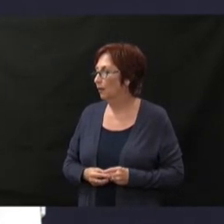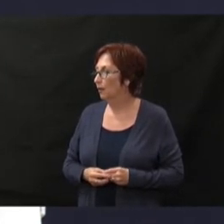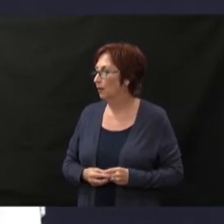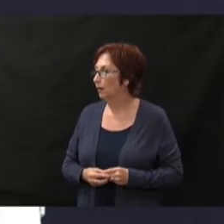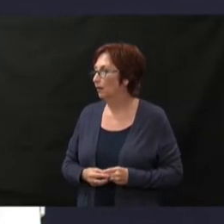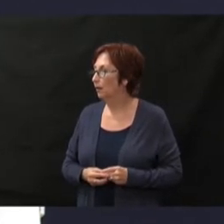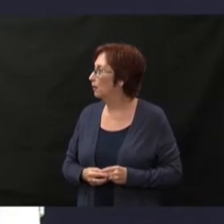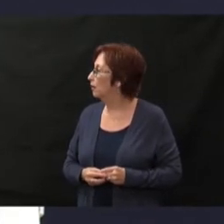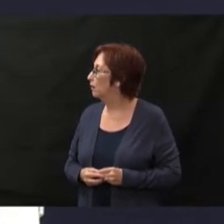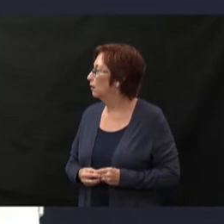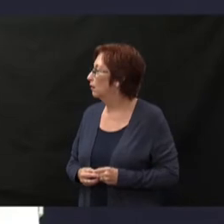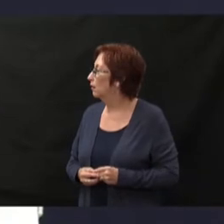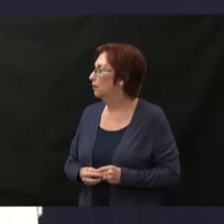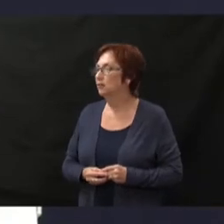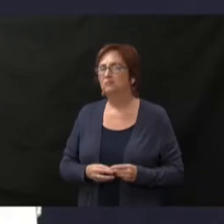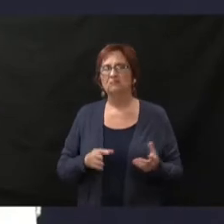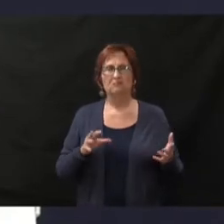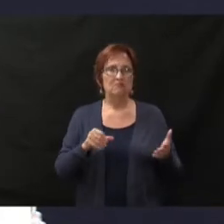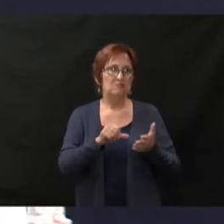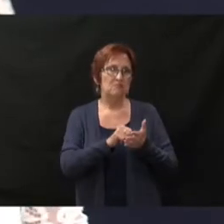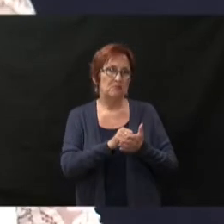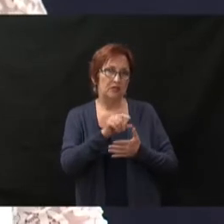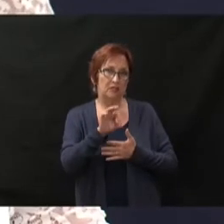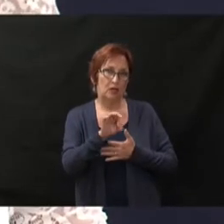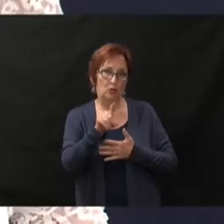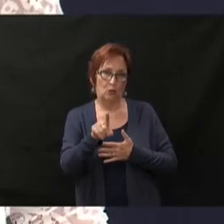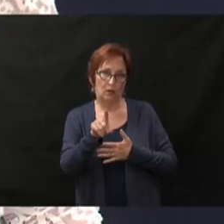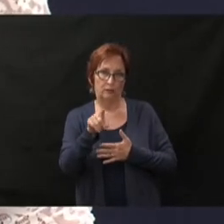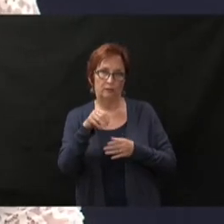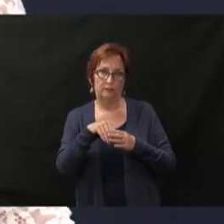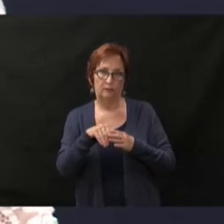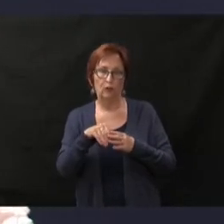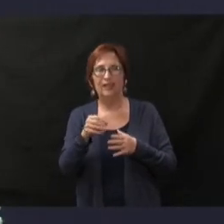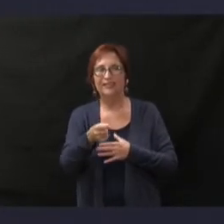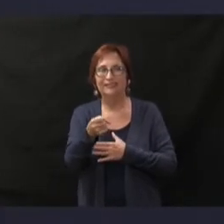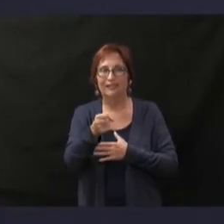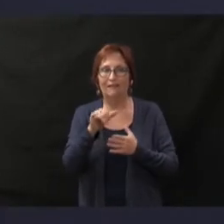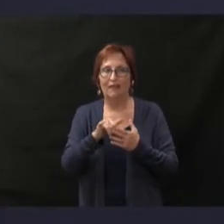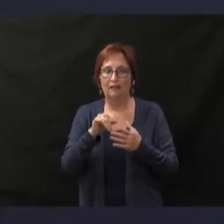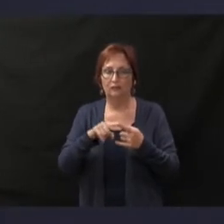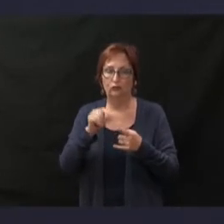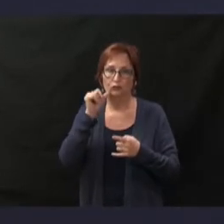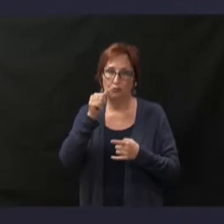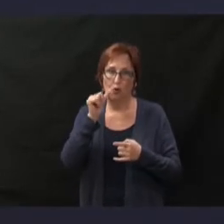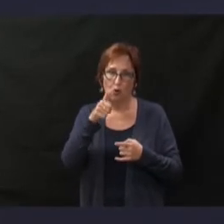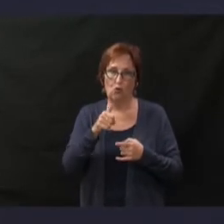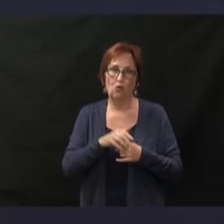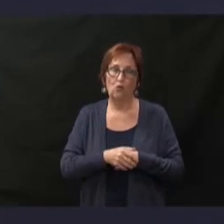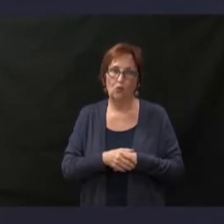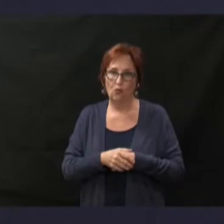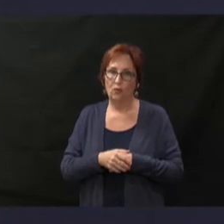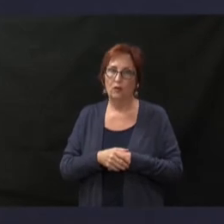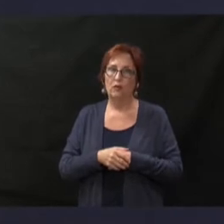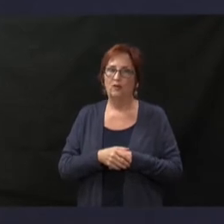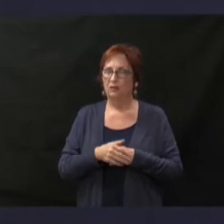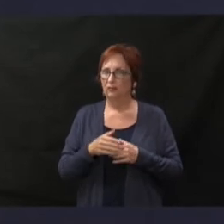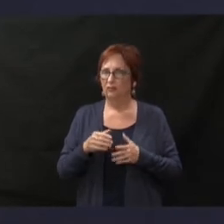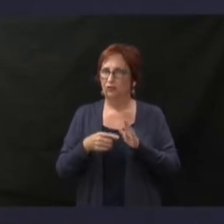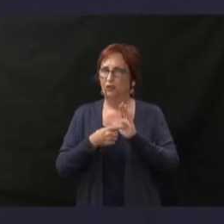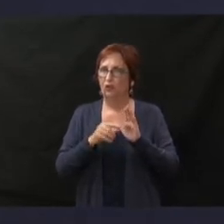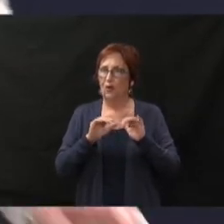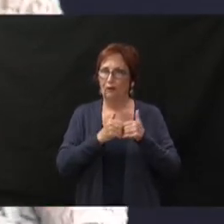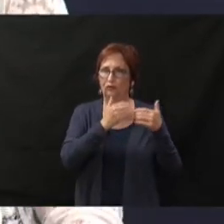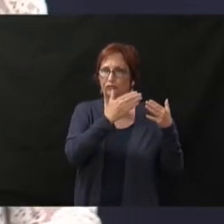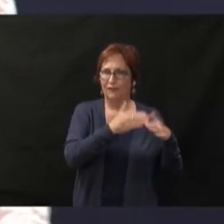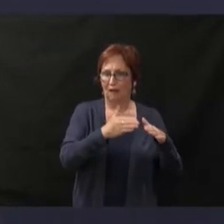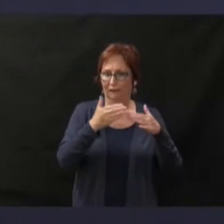I'm going to say page 91 in this booklet until tomorrow when I teach you this, how to divide those syllables. And